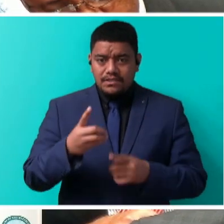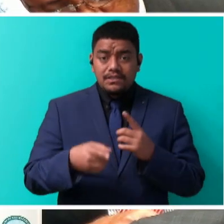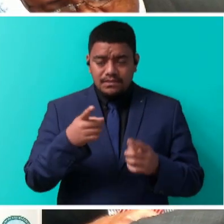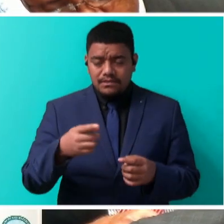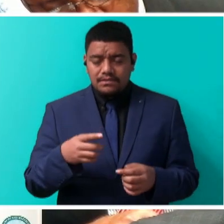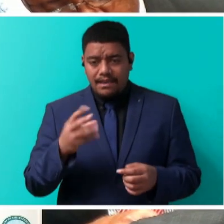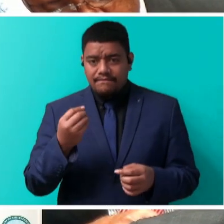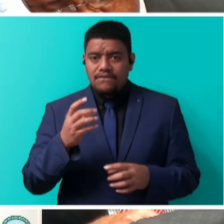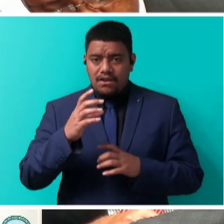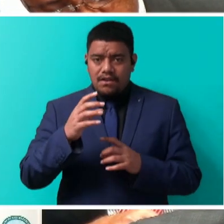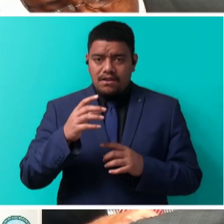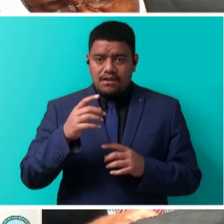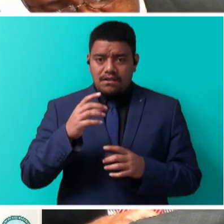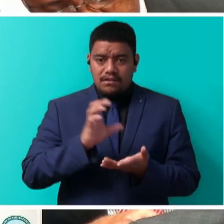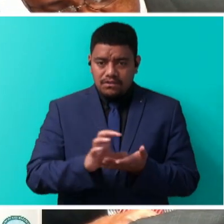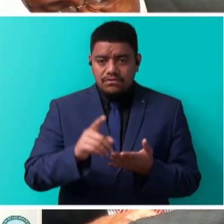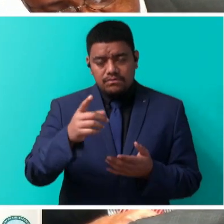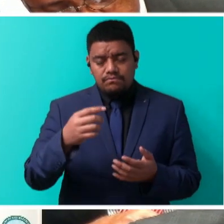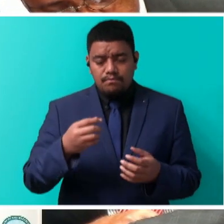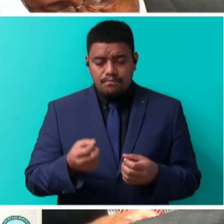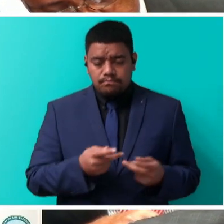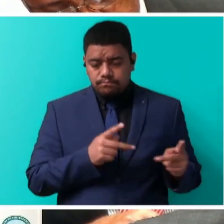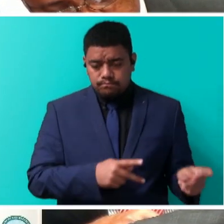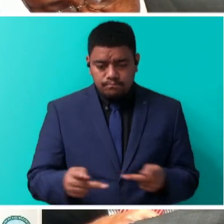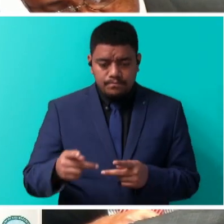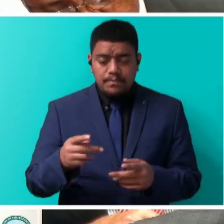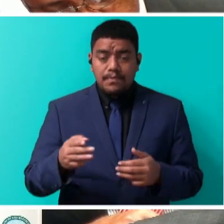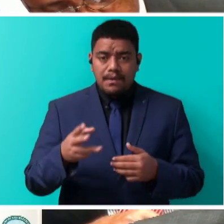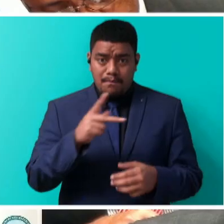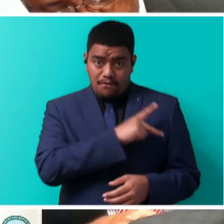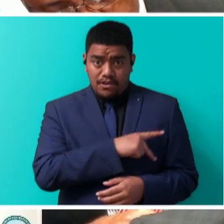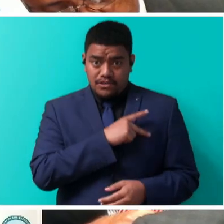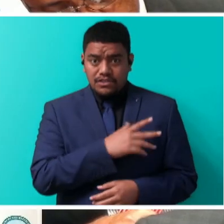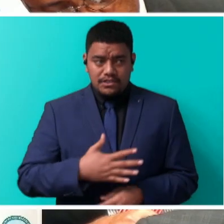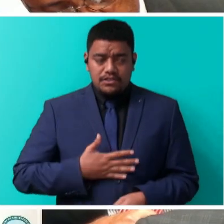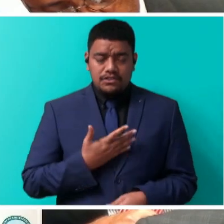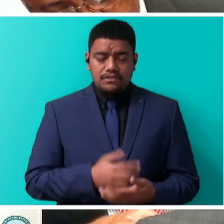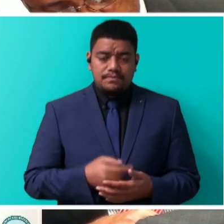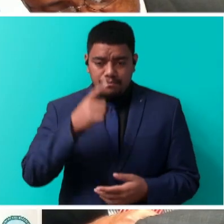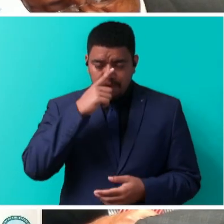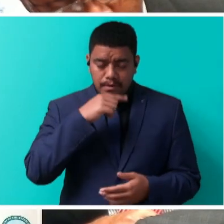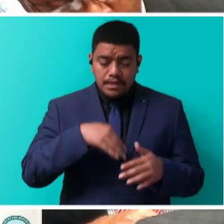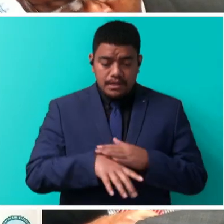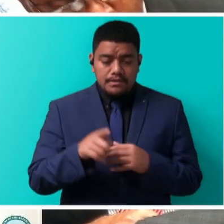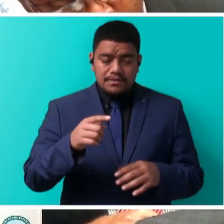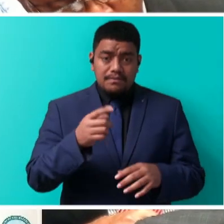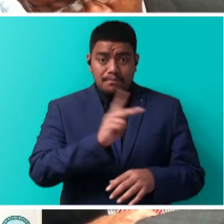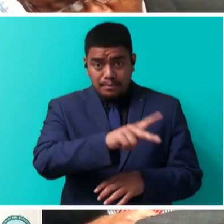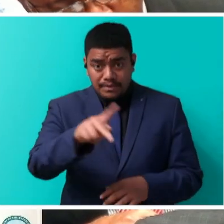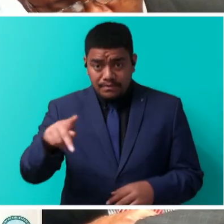Counsel, which organizes a yearly conference to promote cooperation in matters of professional interest among people in the Commonwealth engaged